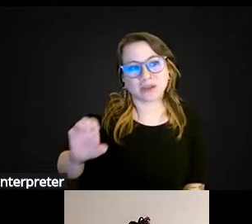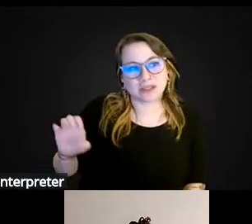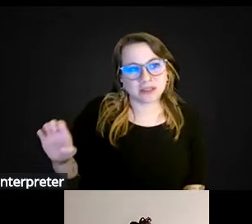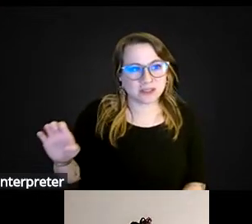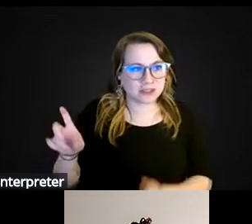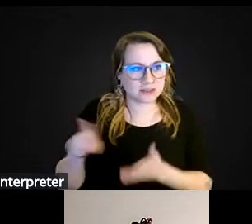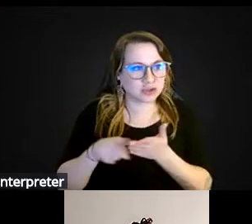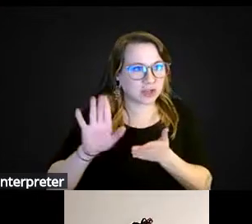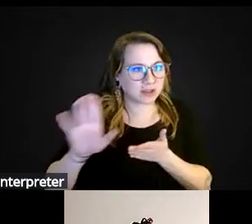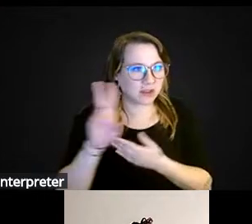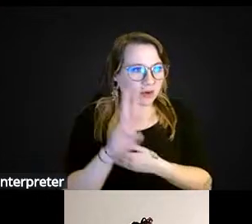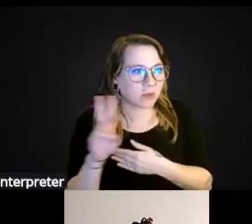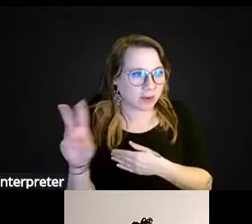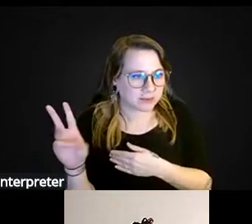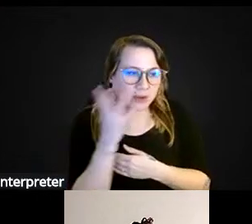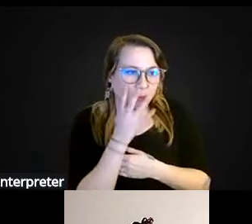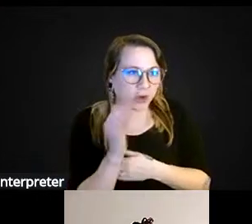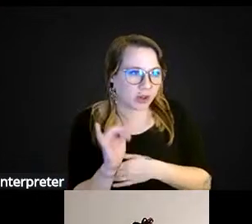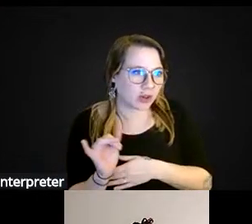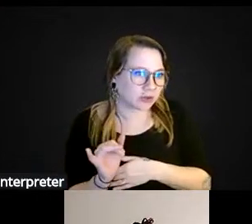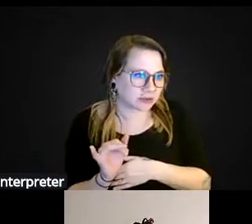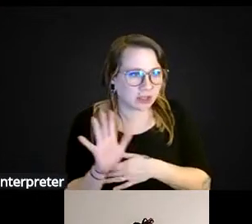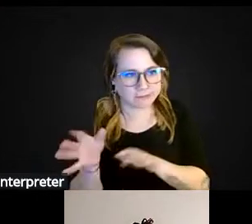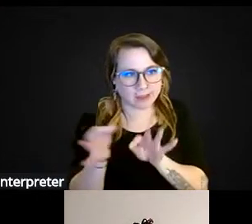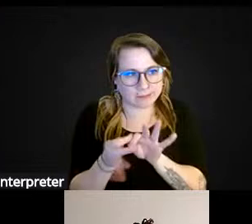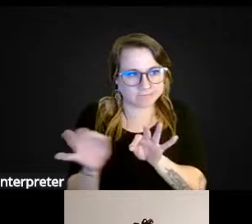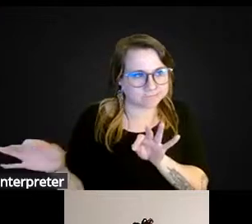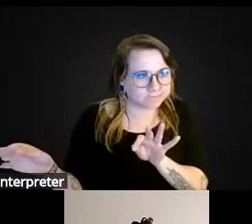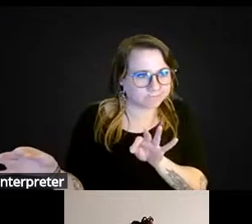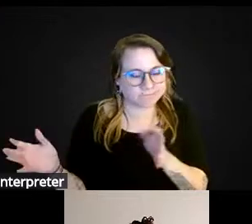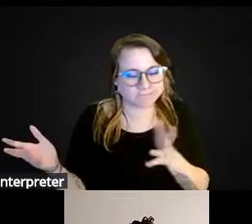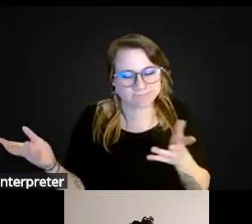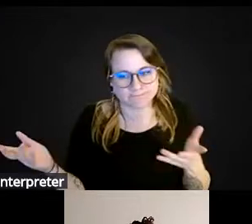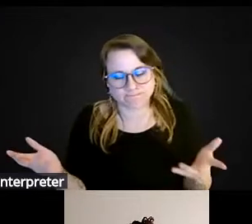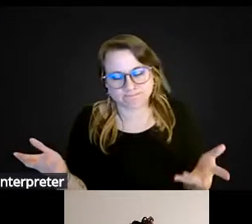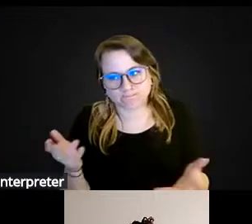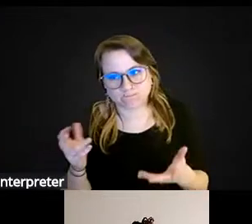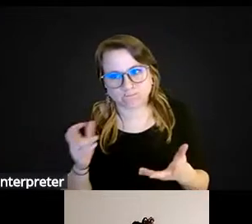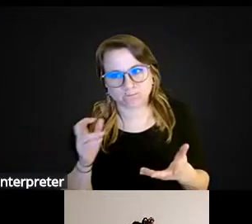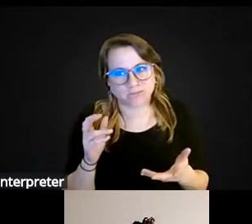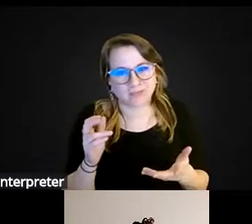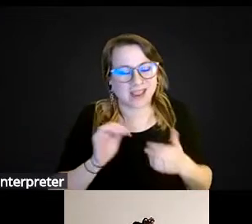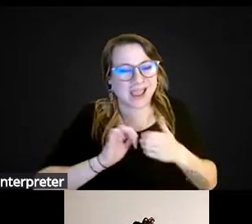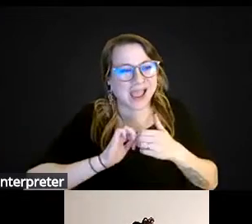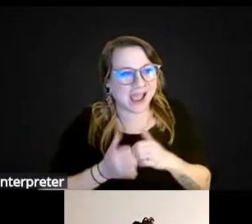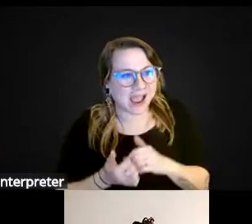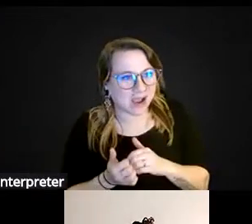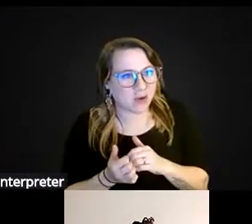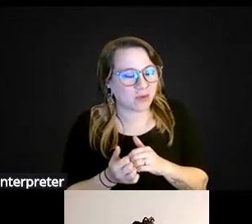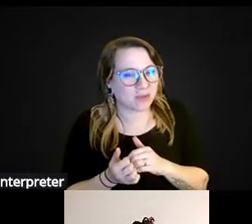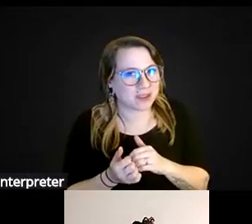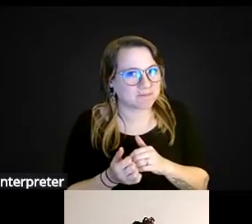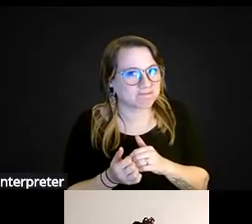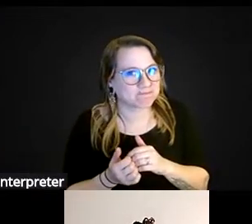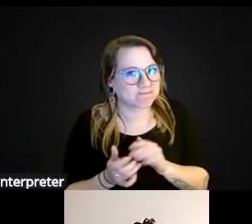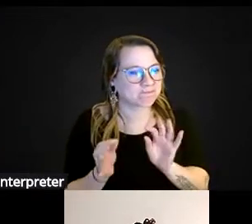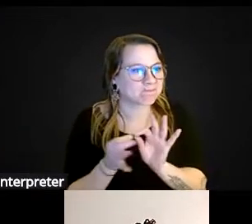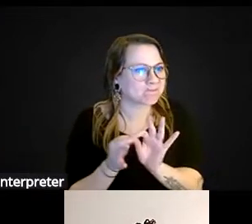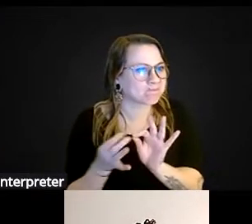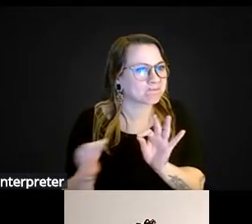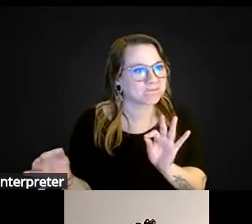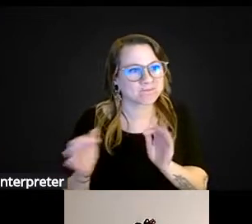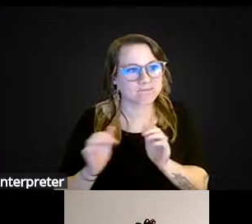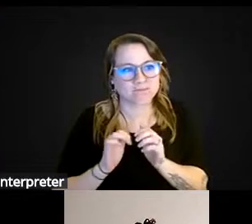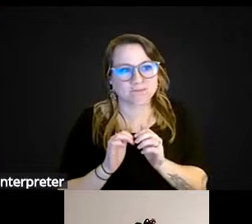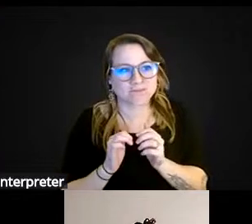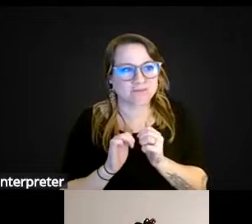out the language or the how they are talking about